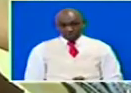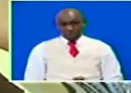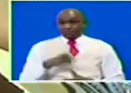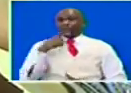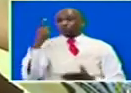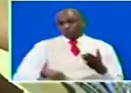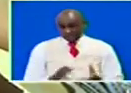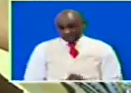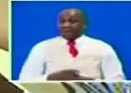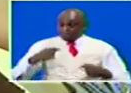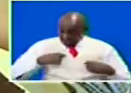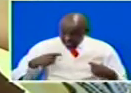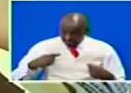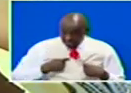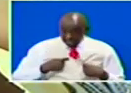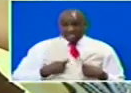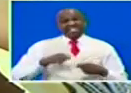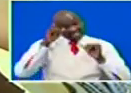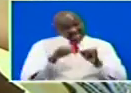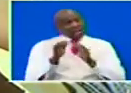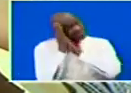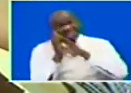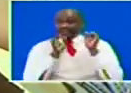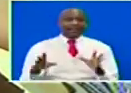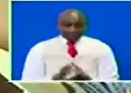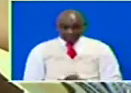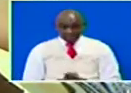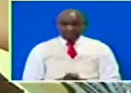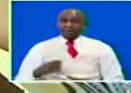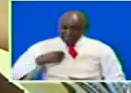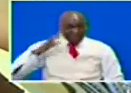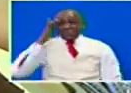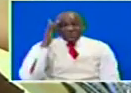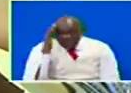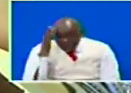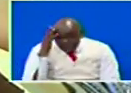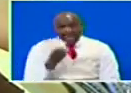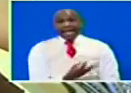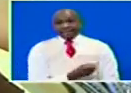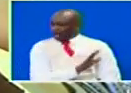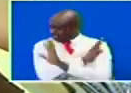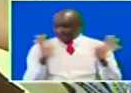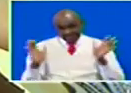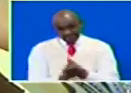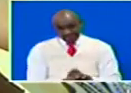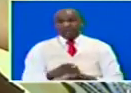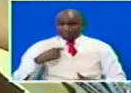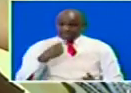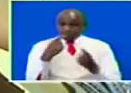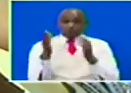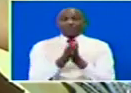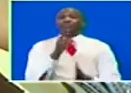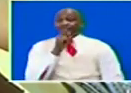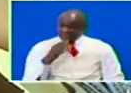mam, mimi sitakuwa nikishinda kwa kitanda nikifikiria niko na cancer. Nimeongea na my